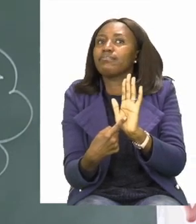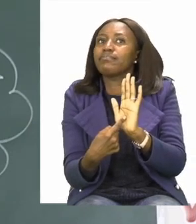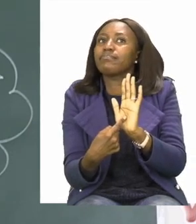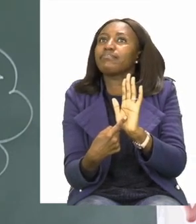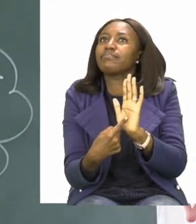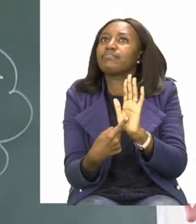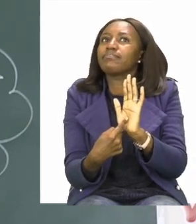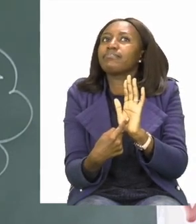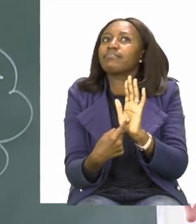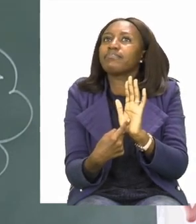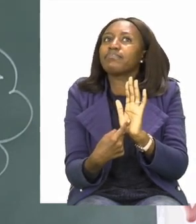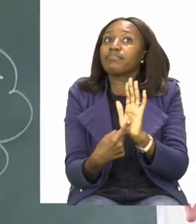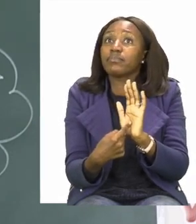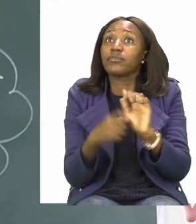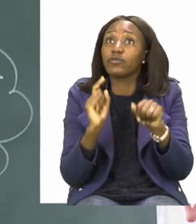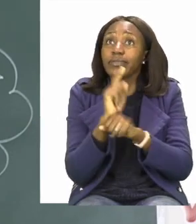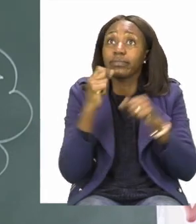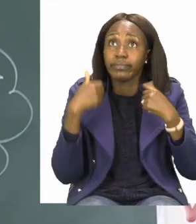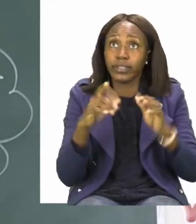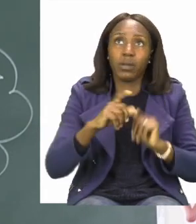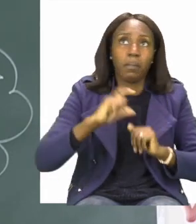says, capital letter I